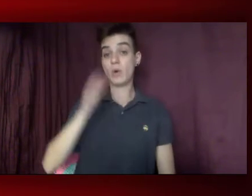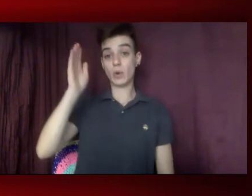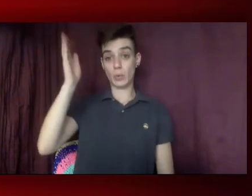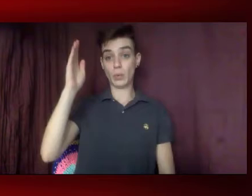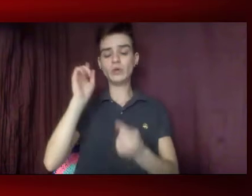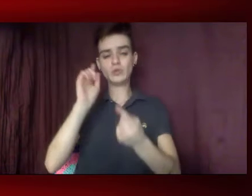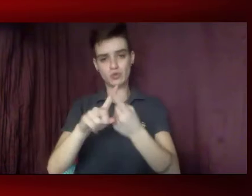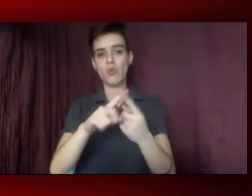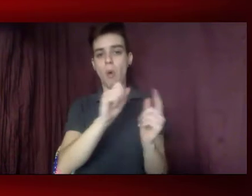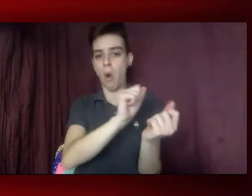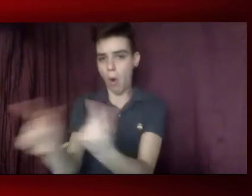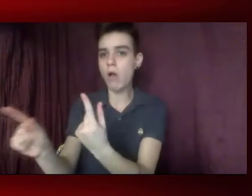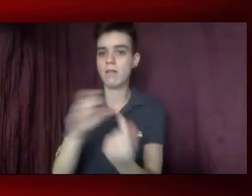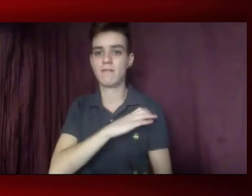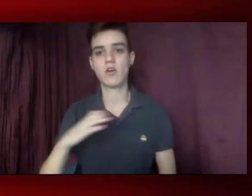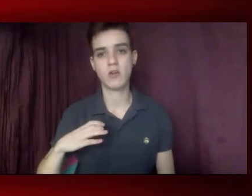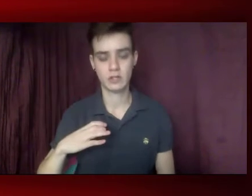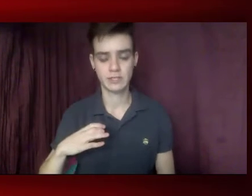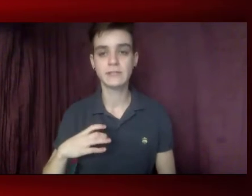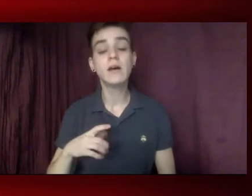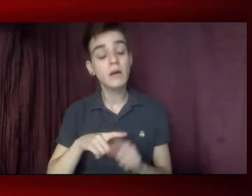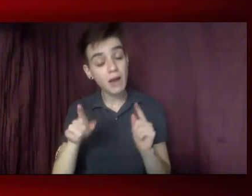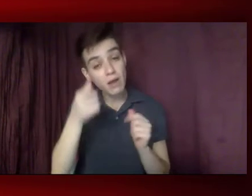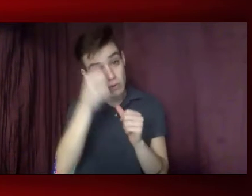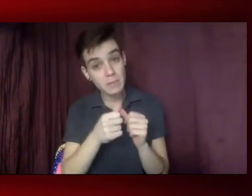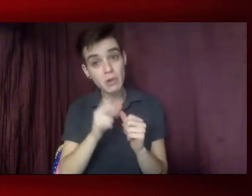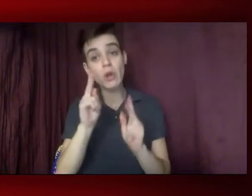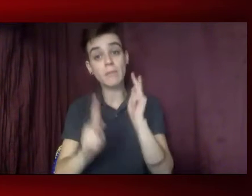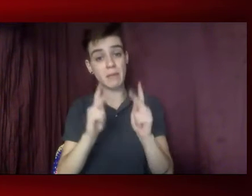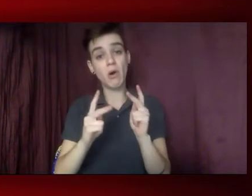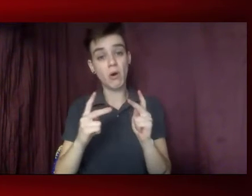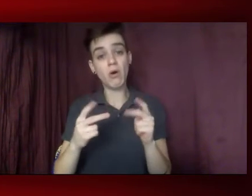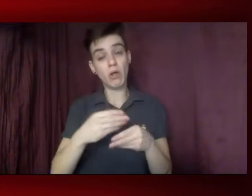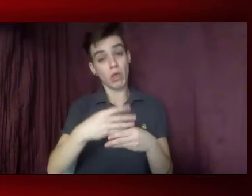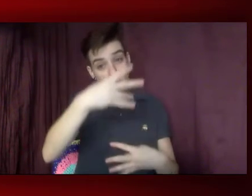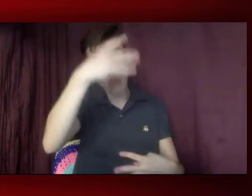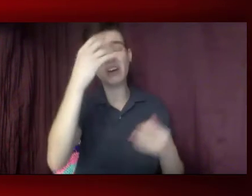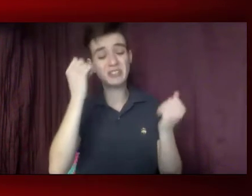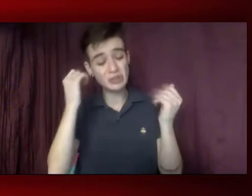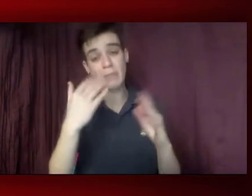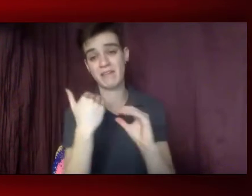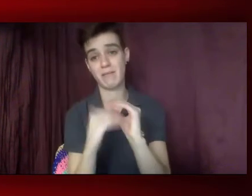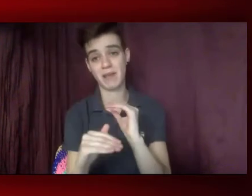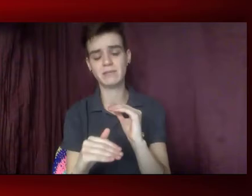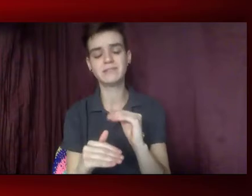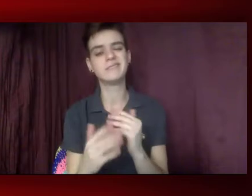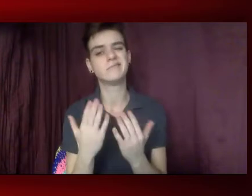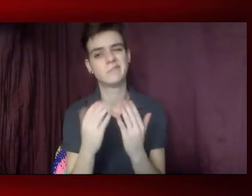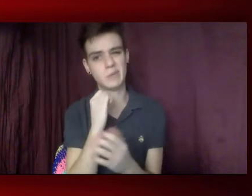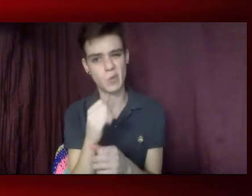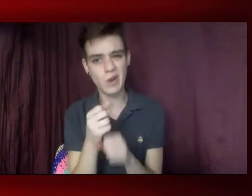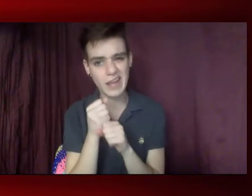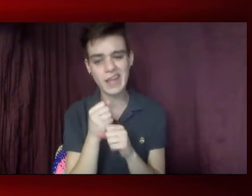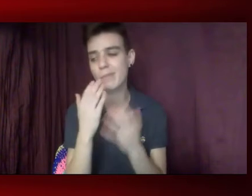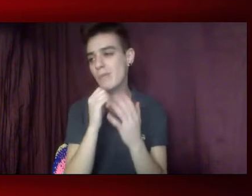meet with, but remember that people's inboxes are overflowing. Not all of them will receive them